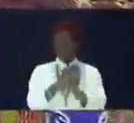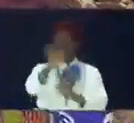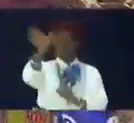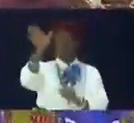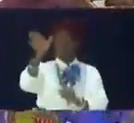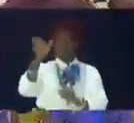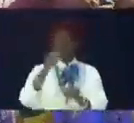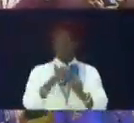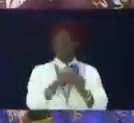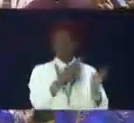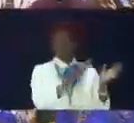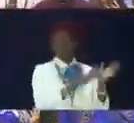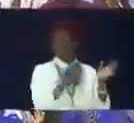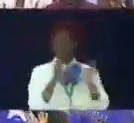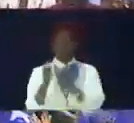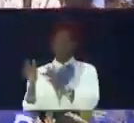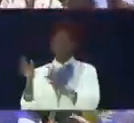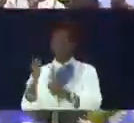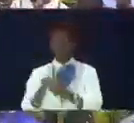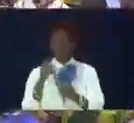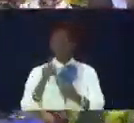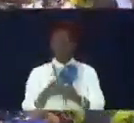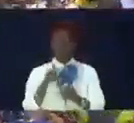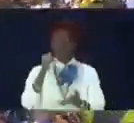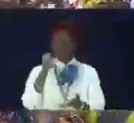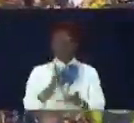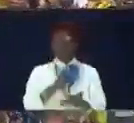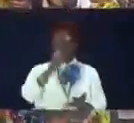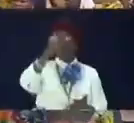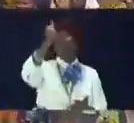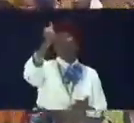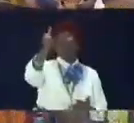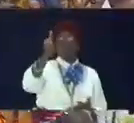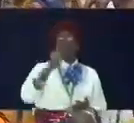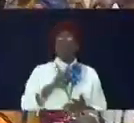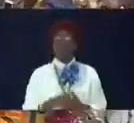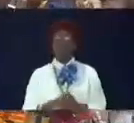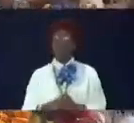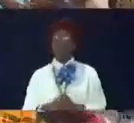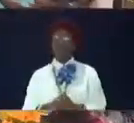Ni gbogbo igba wa ma ni anito ati aniseku.